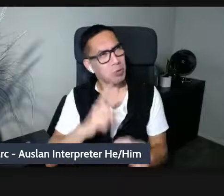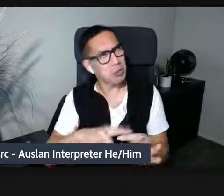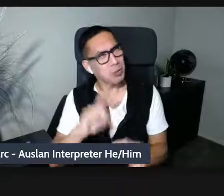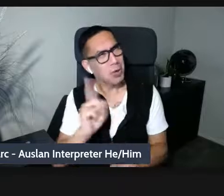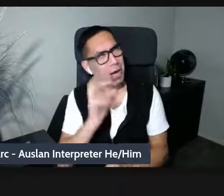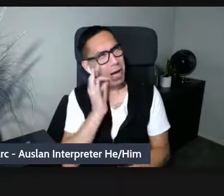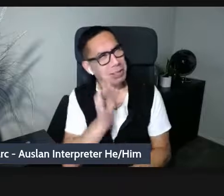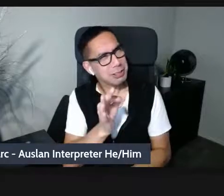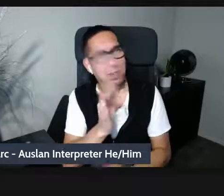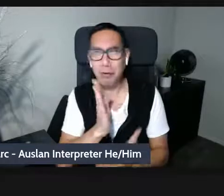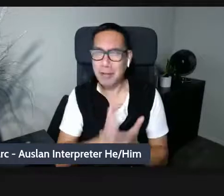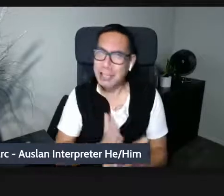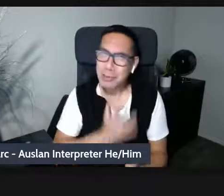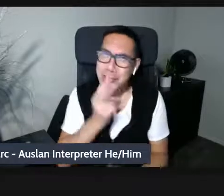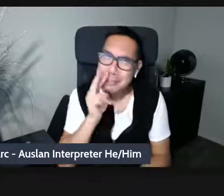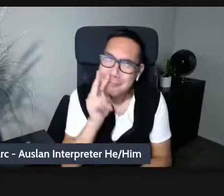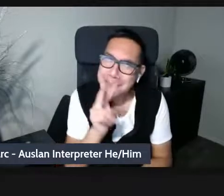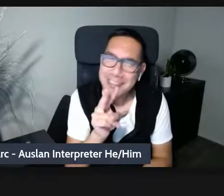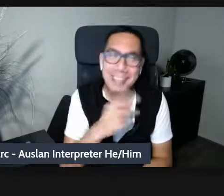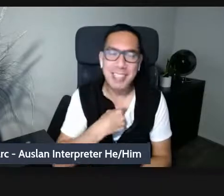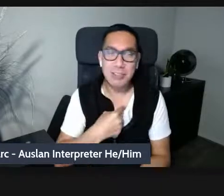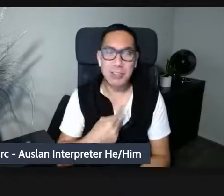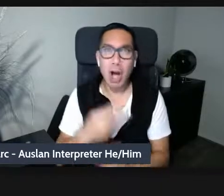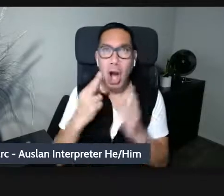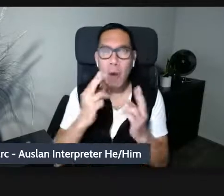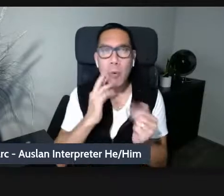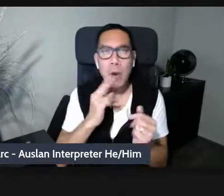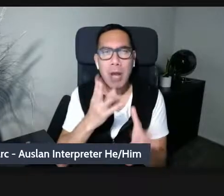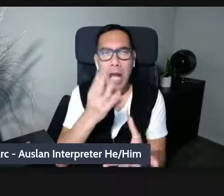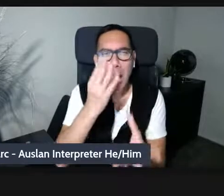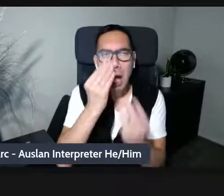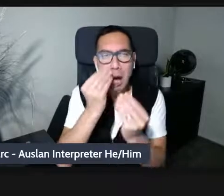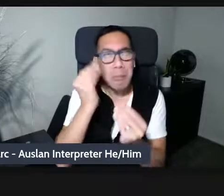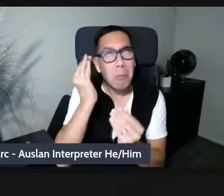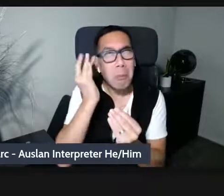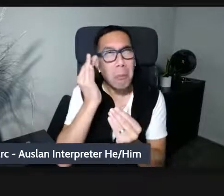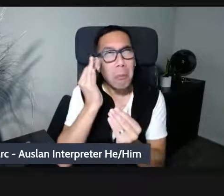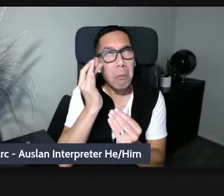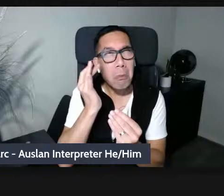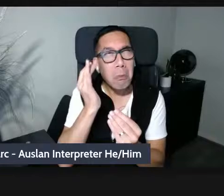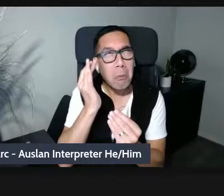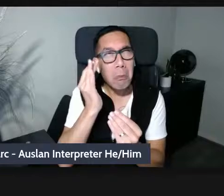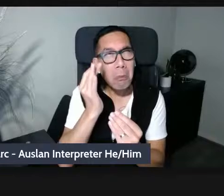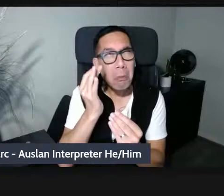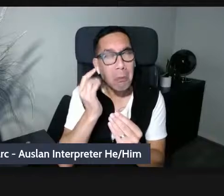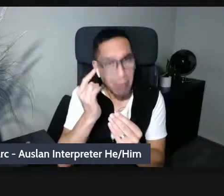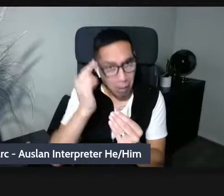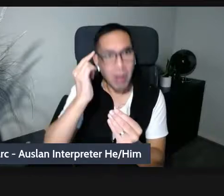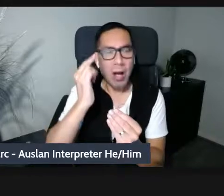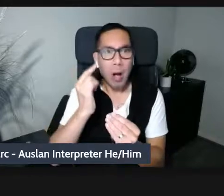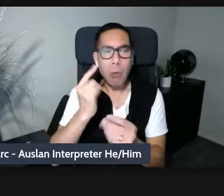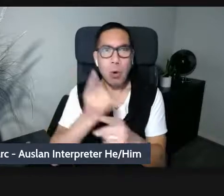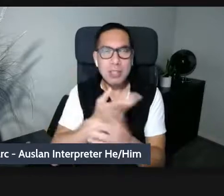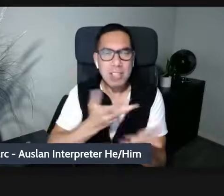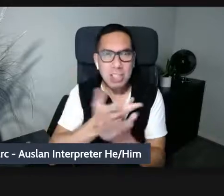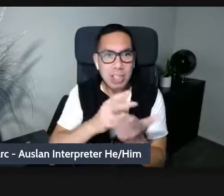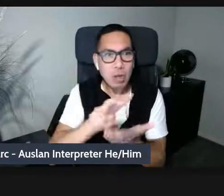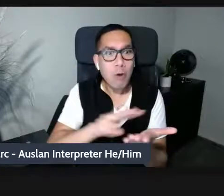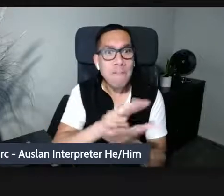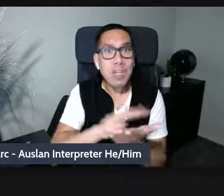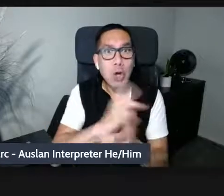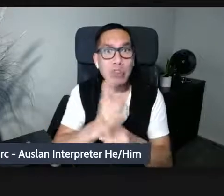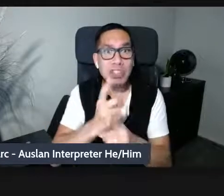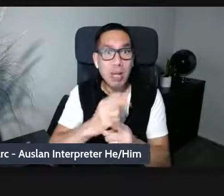what I'm hoping is that as we kind of digest this, then there'll be a vigorous discussion in your video chat room. So